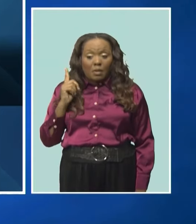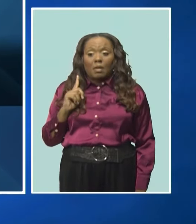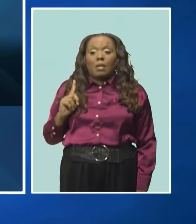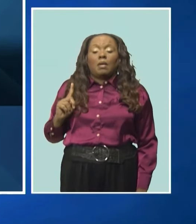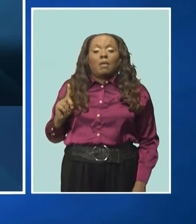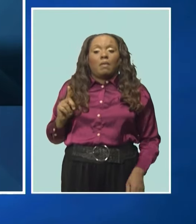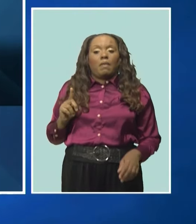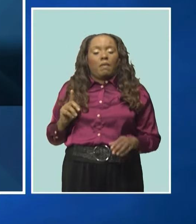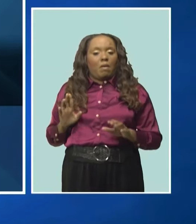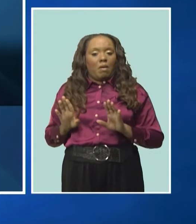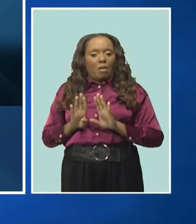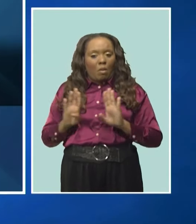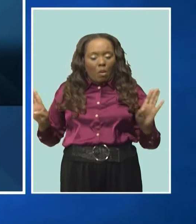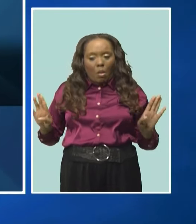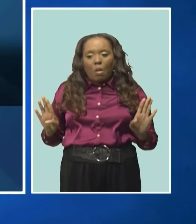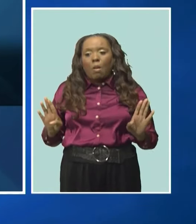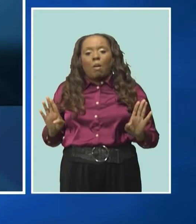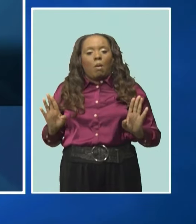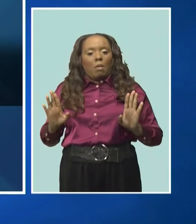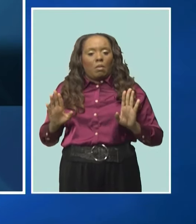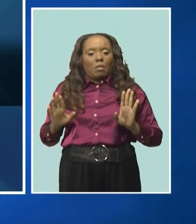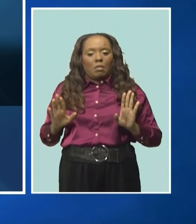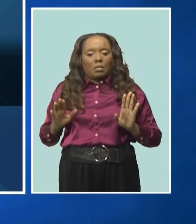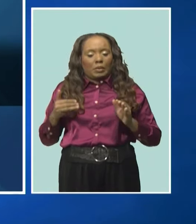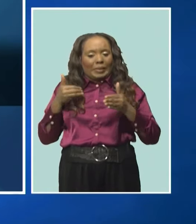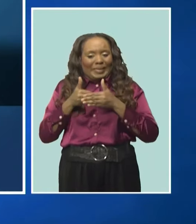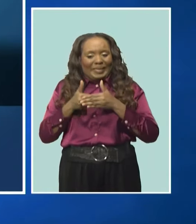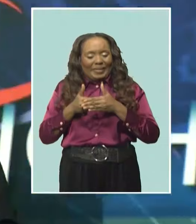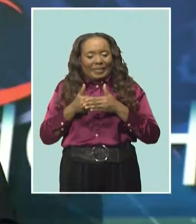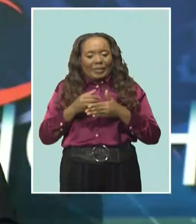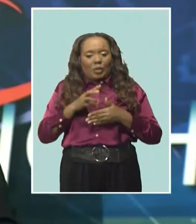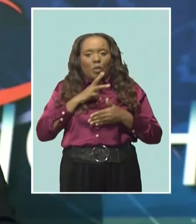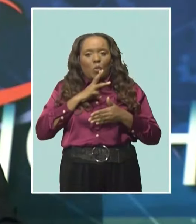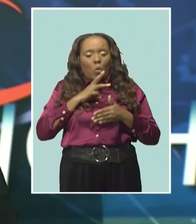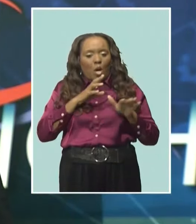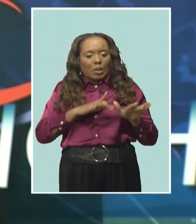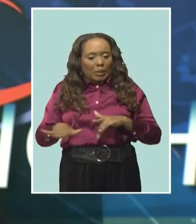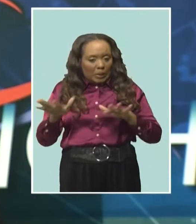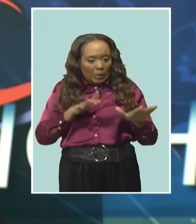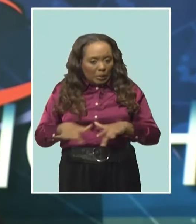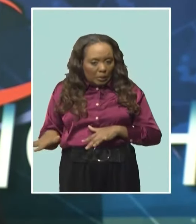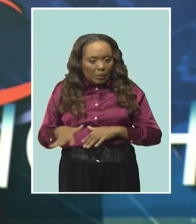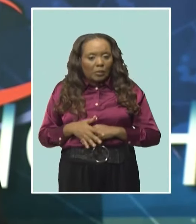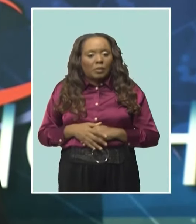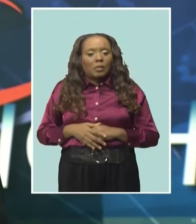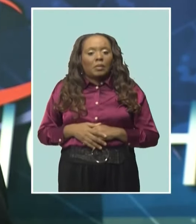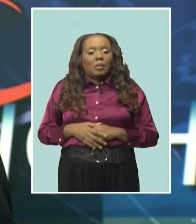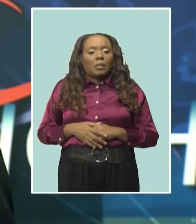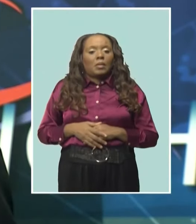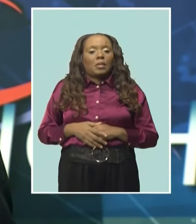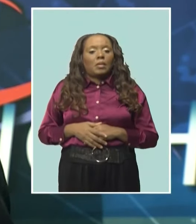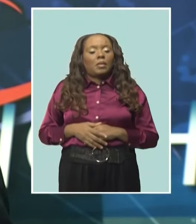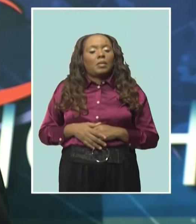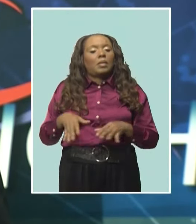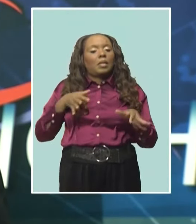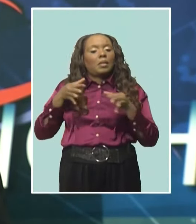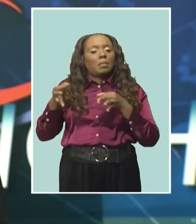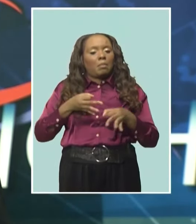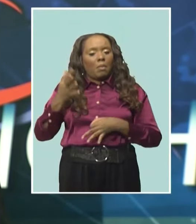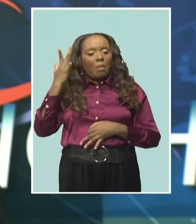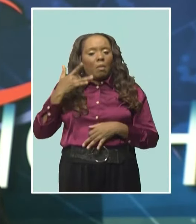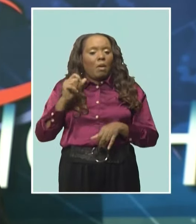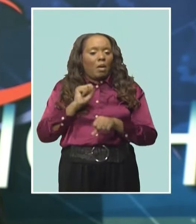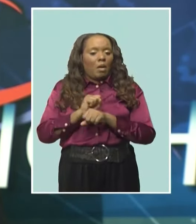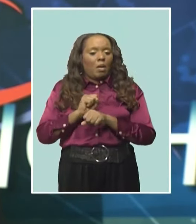Gibbon retaining wall on the upstream side of the watercourse. Minister Bradshaw explains why the work is being